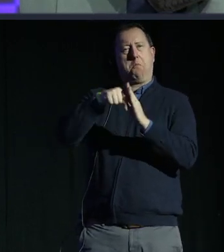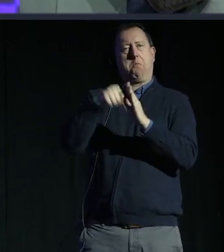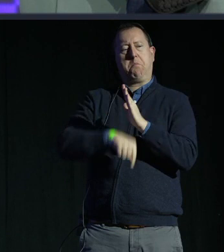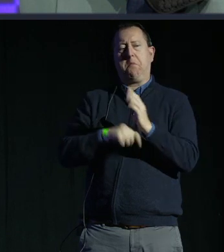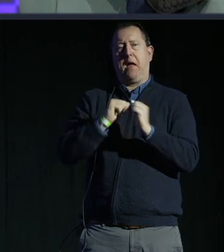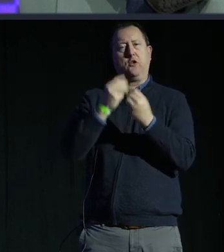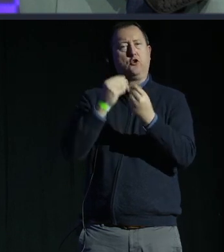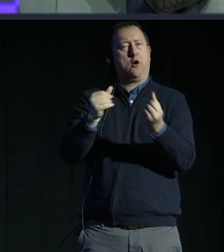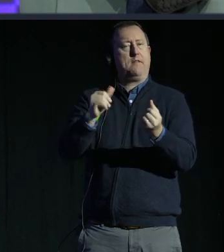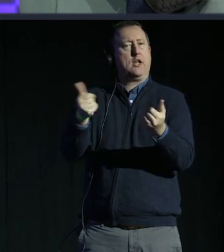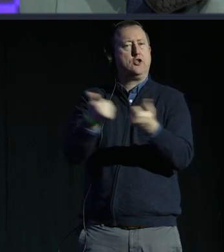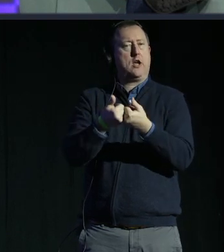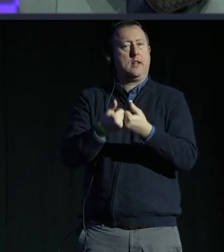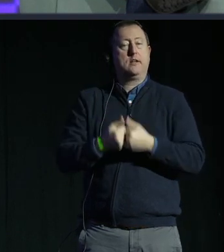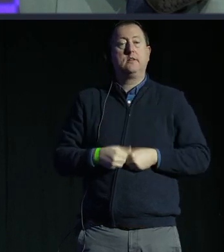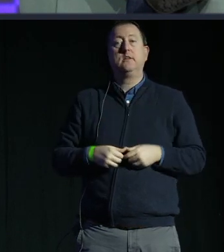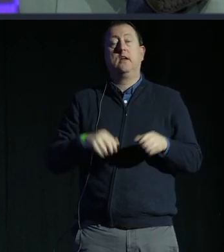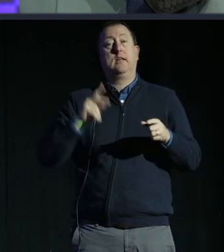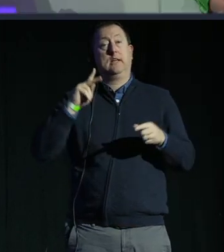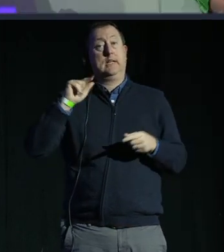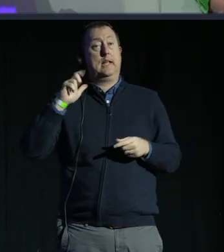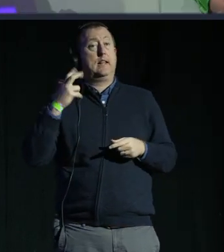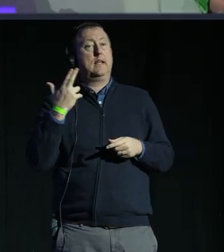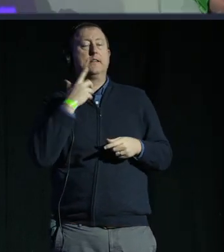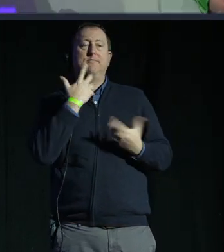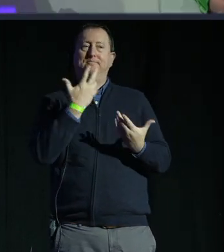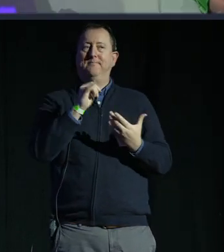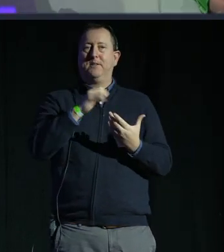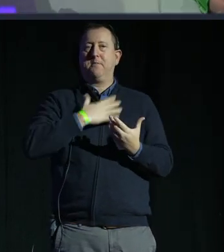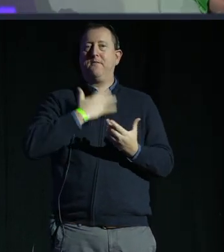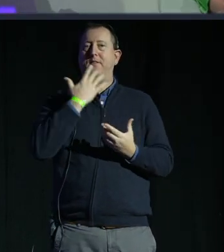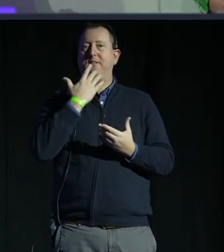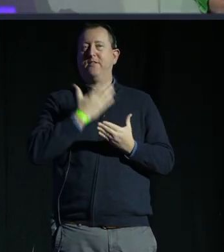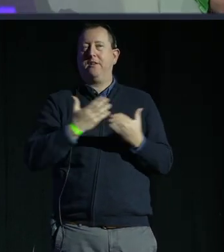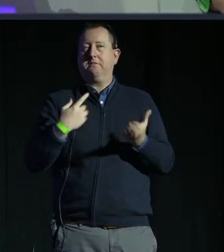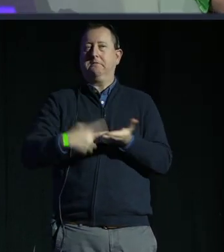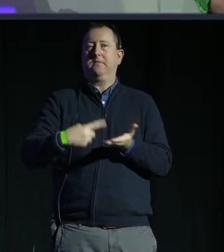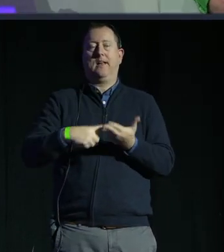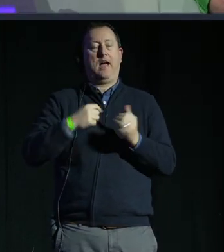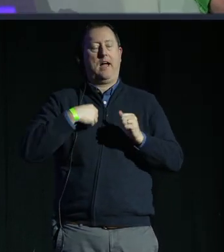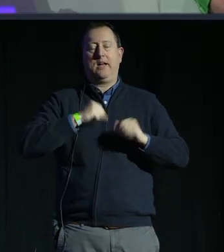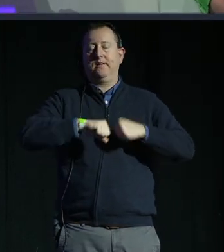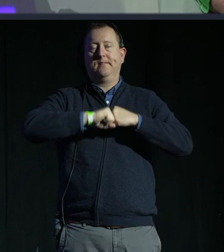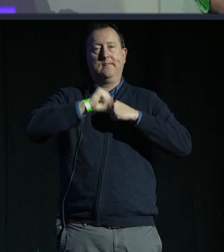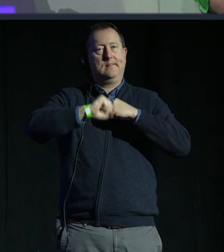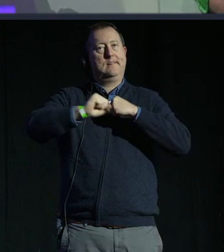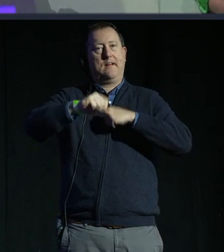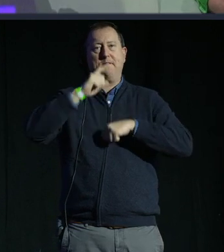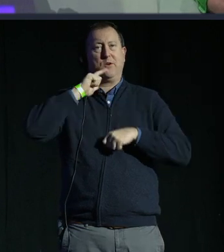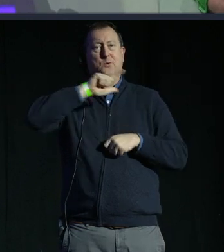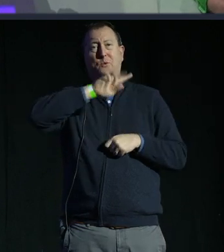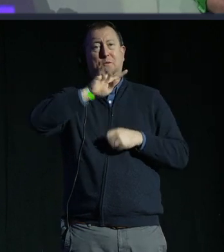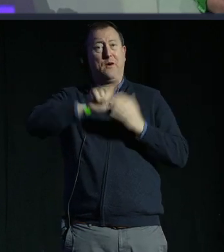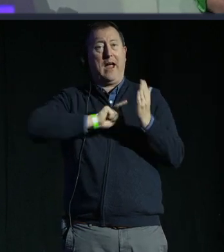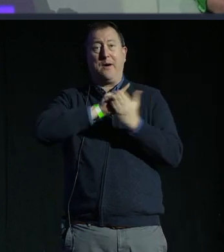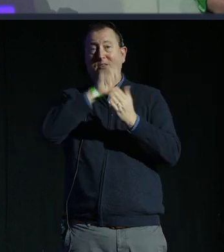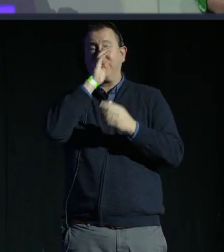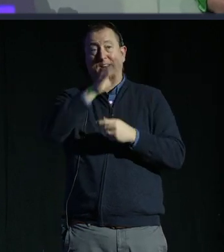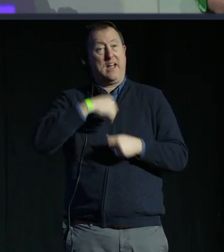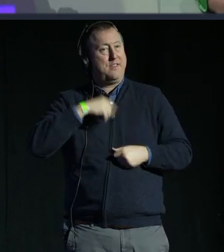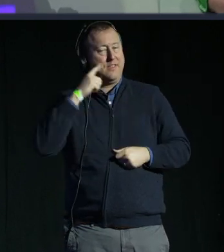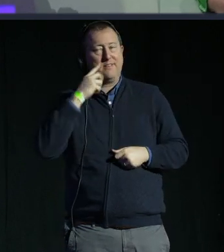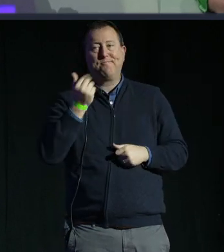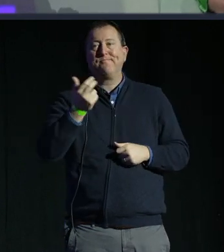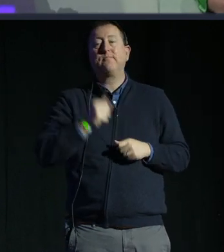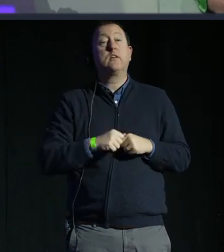this challenge? Yeah, so this is actually my favorite thing to talk about. I could talk about it for 24 hours straight, I think. What